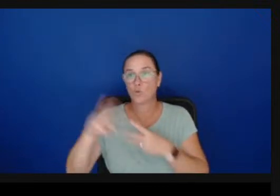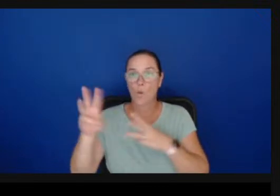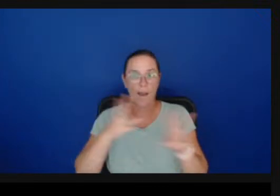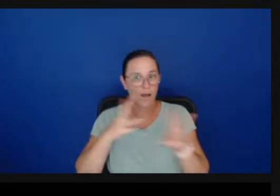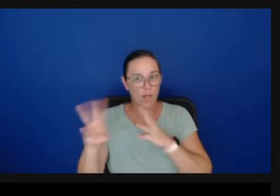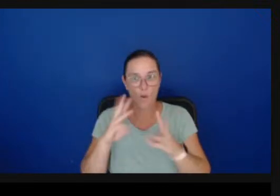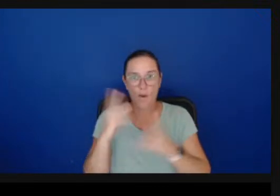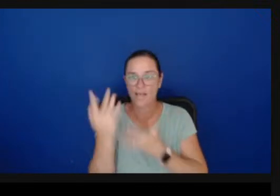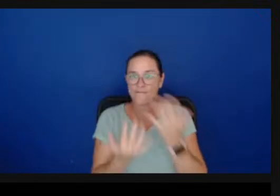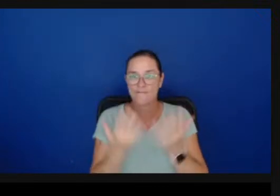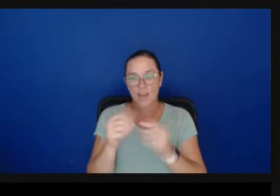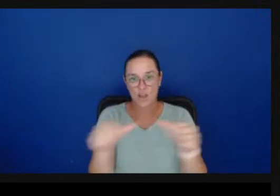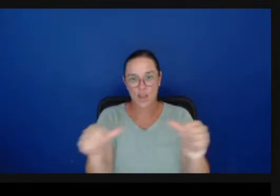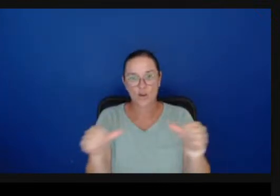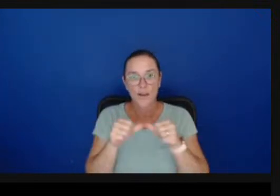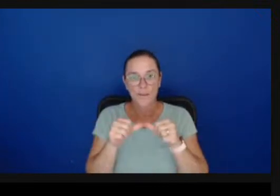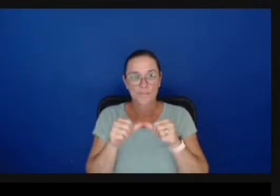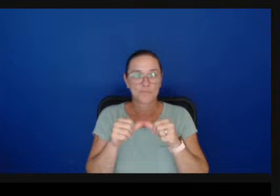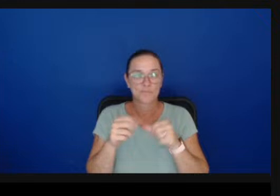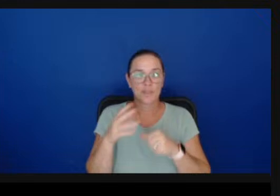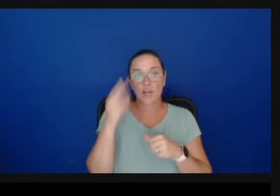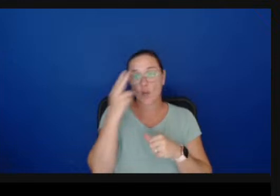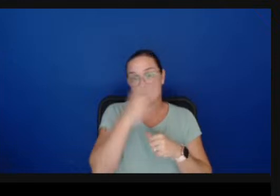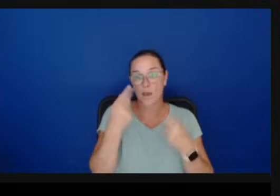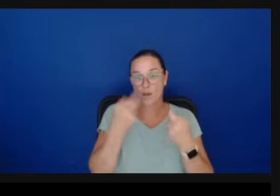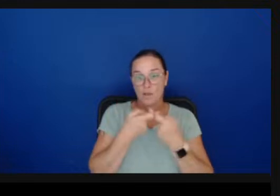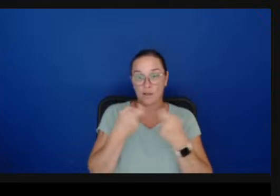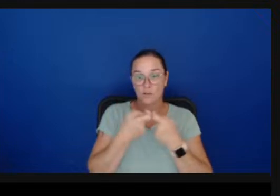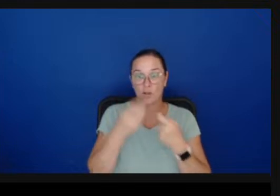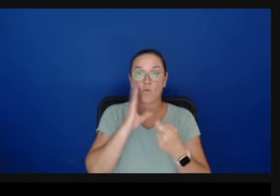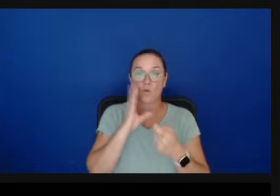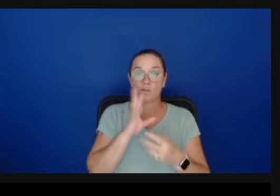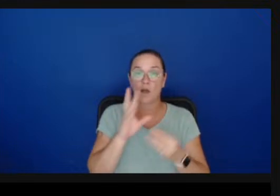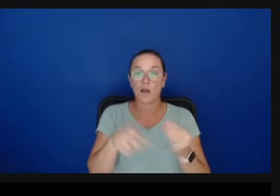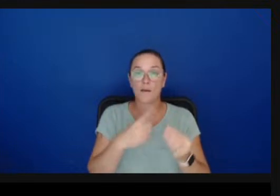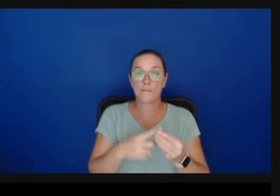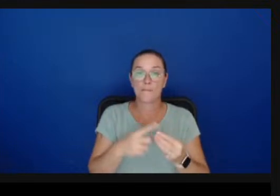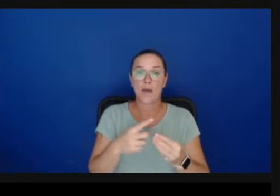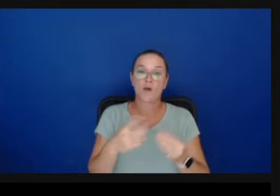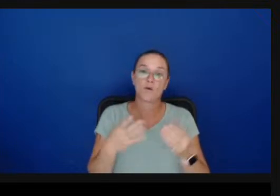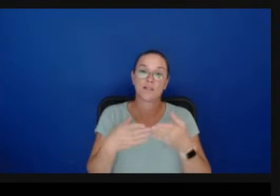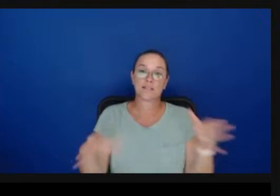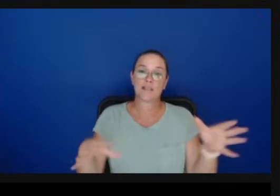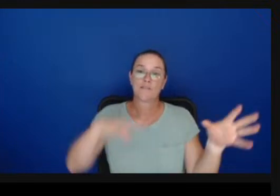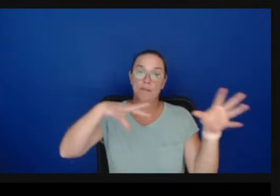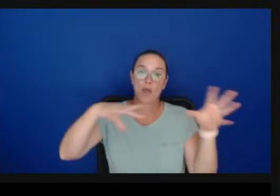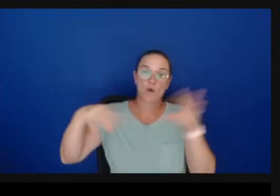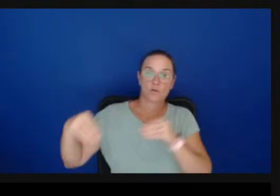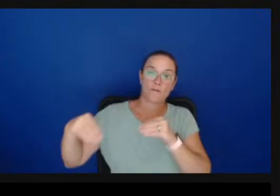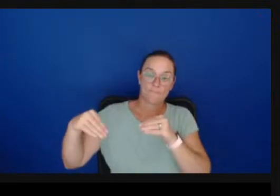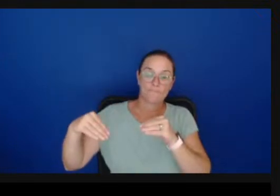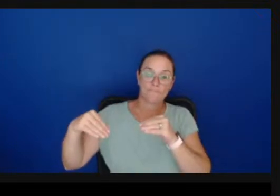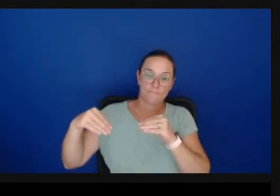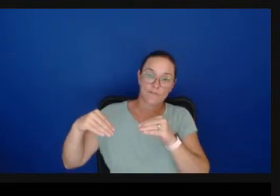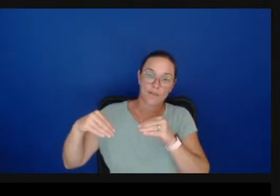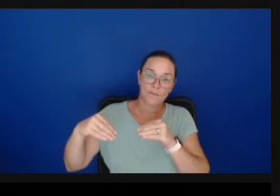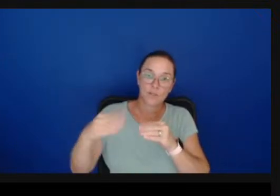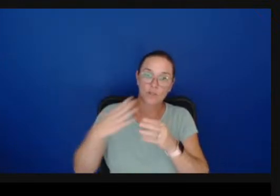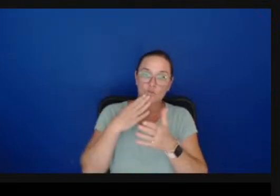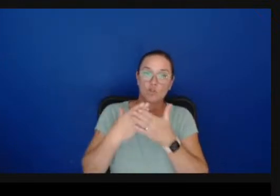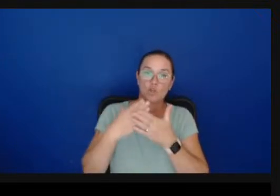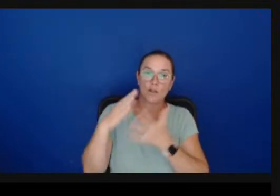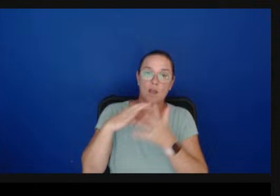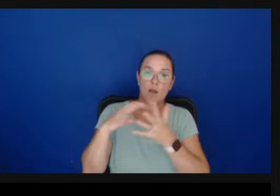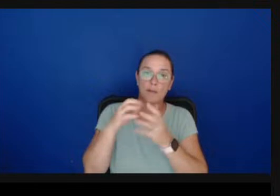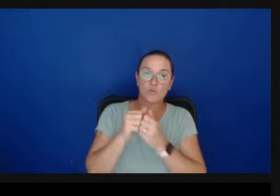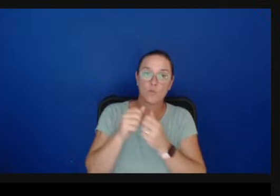fire zone, and then Hawaiian Electric will round it up with the safety power shutoff. It's kind of a good combination with those two. If you live up there,